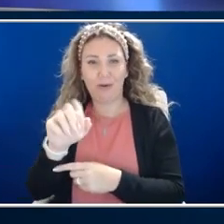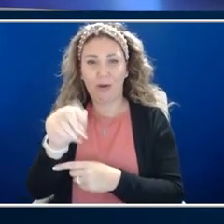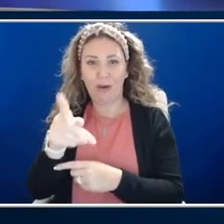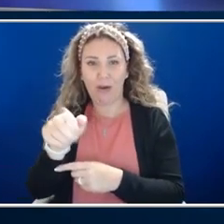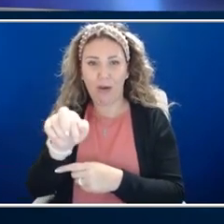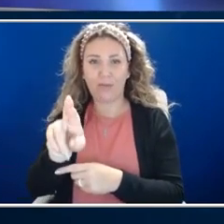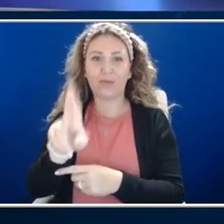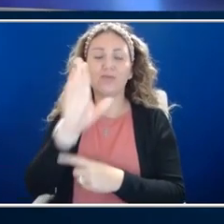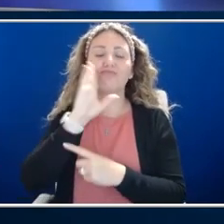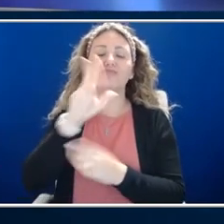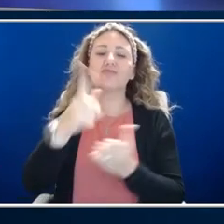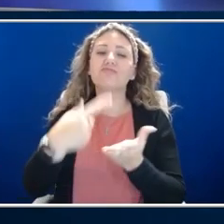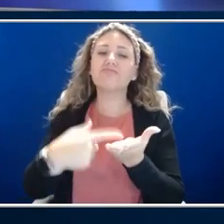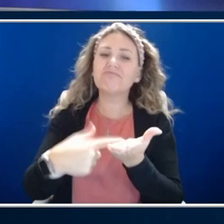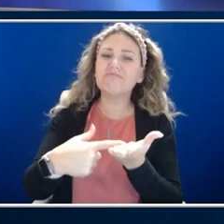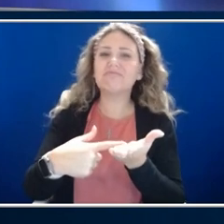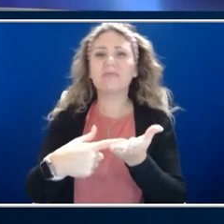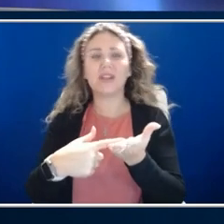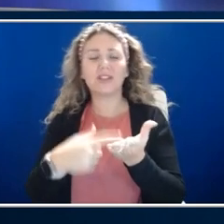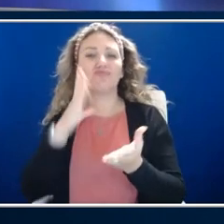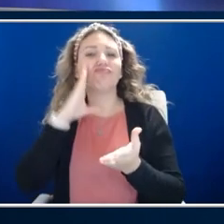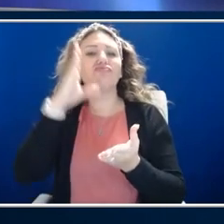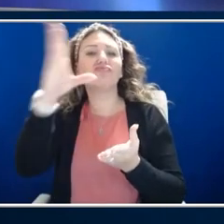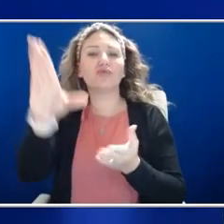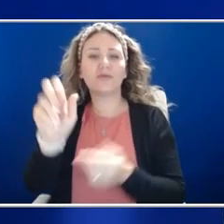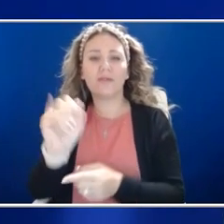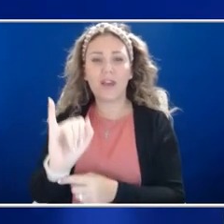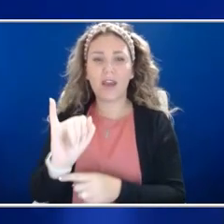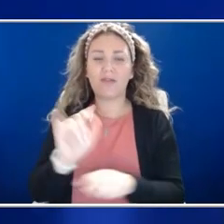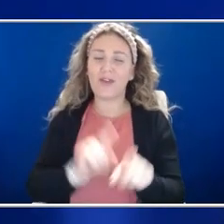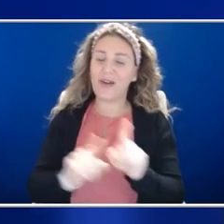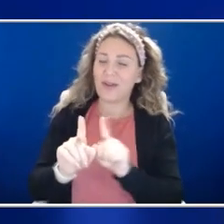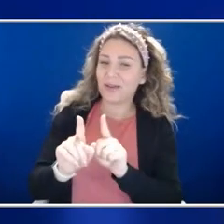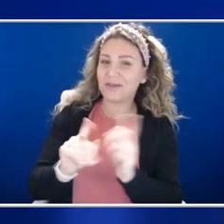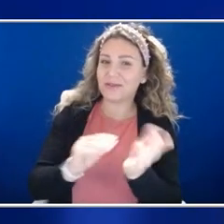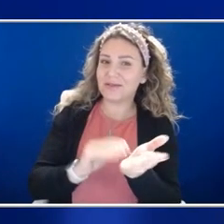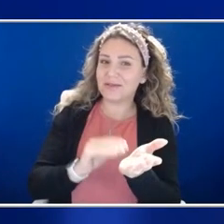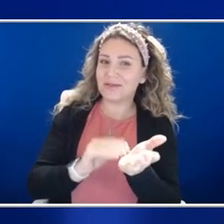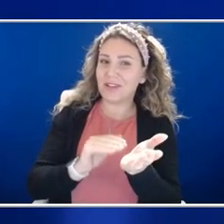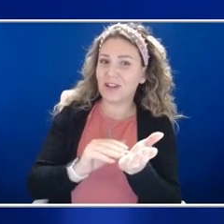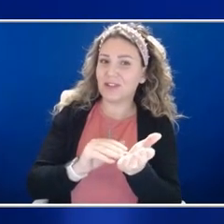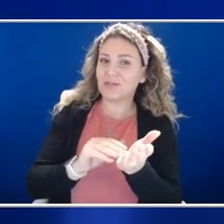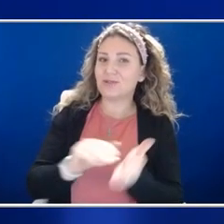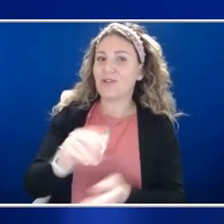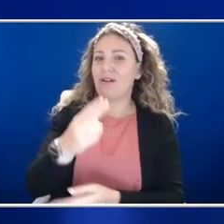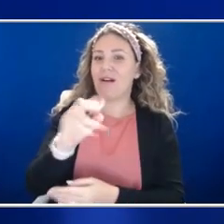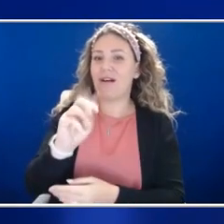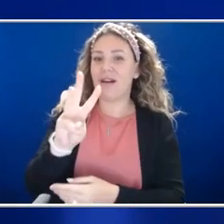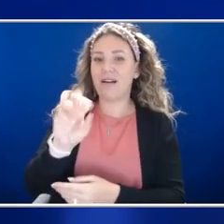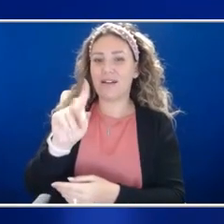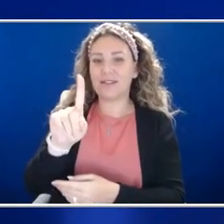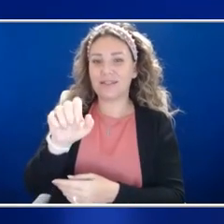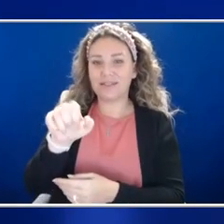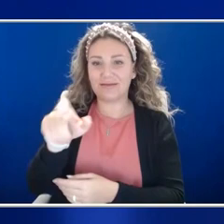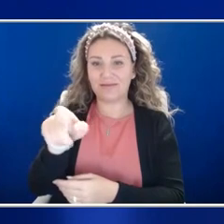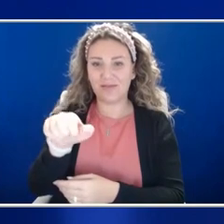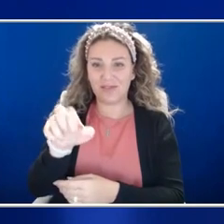in healthcare. And as always, Dr. Dana Hawkinson, medical director of infection prevention control, has our COVID